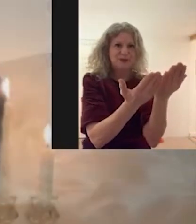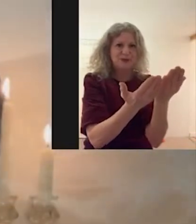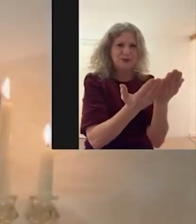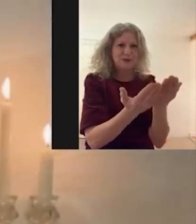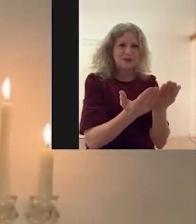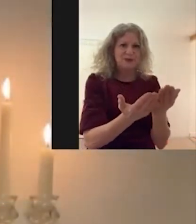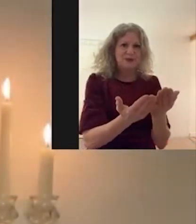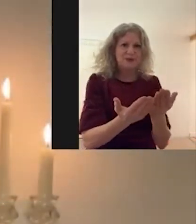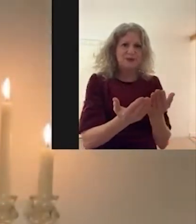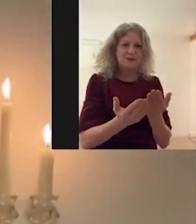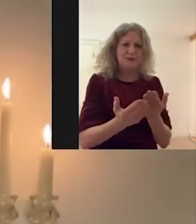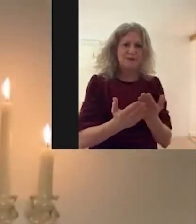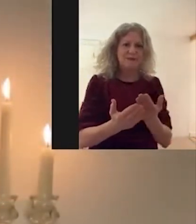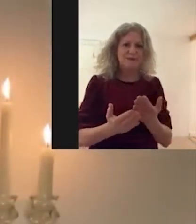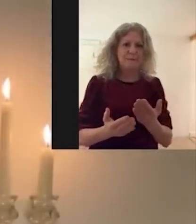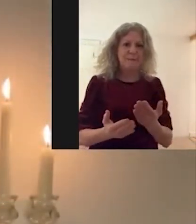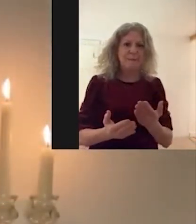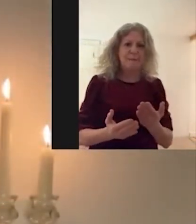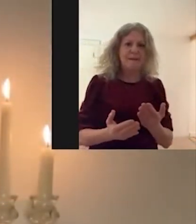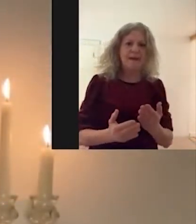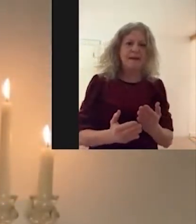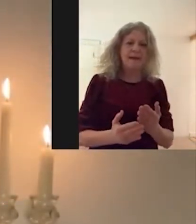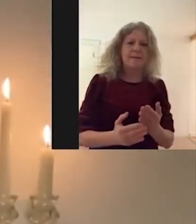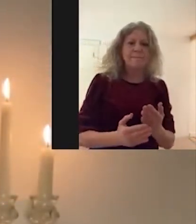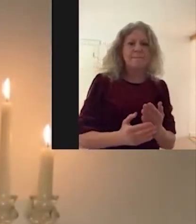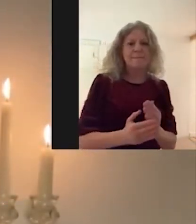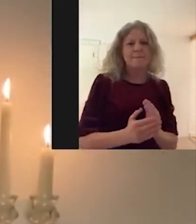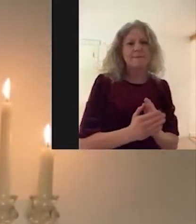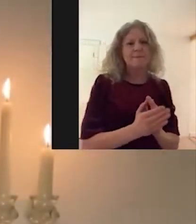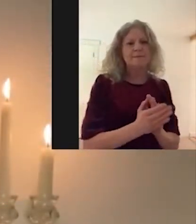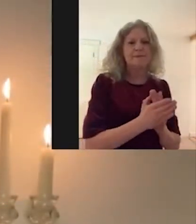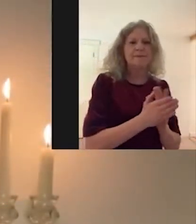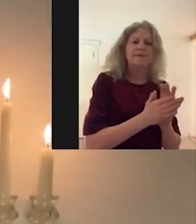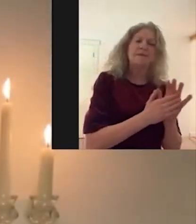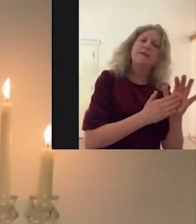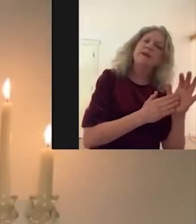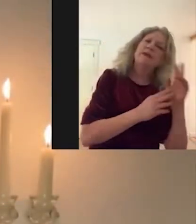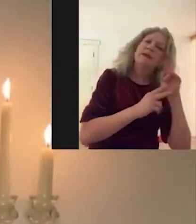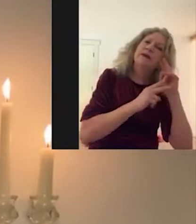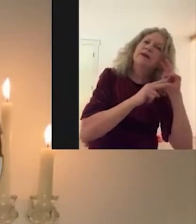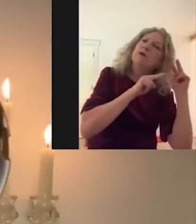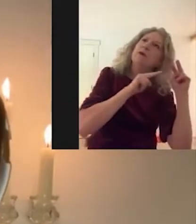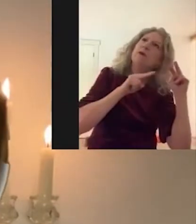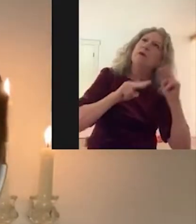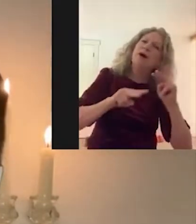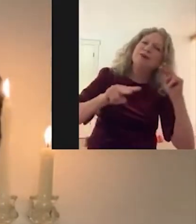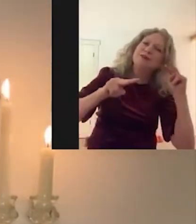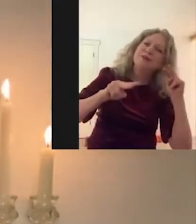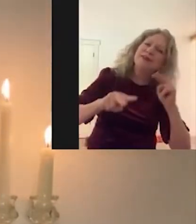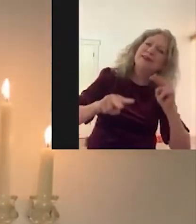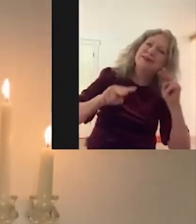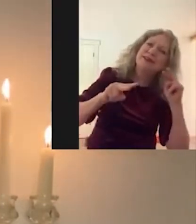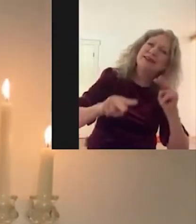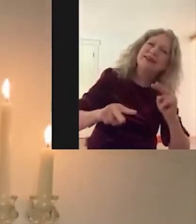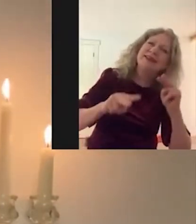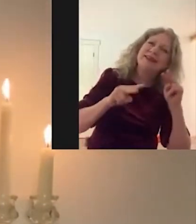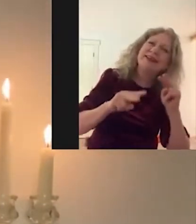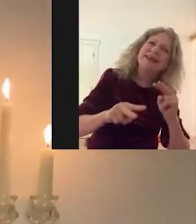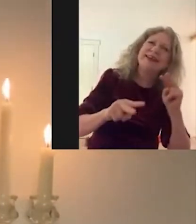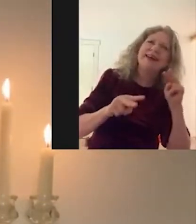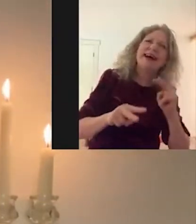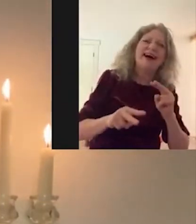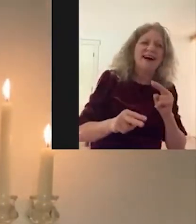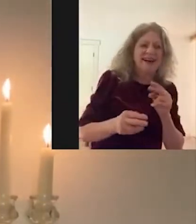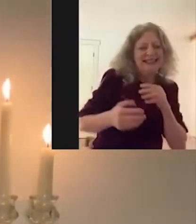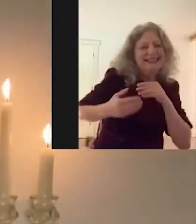As an offering to you. Keep watch within me, God. Deep in my